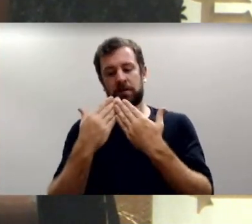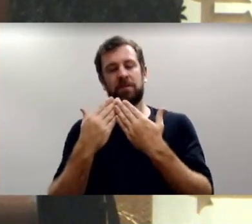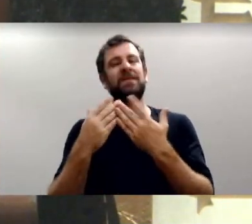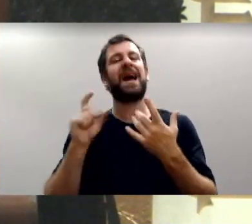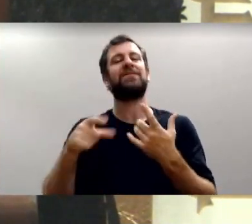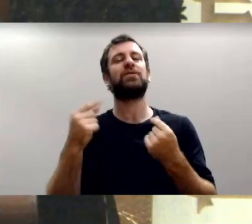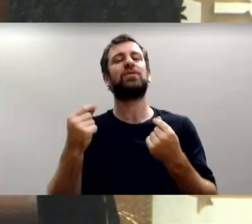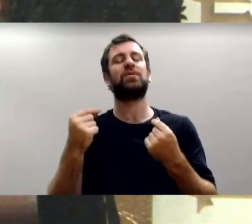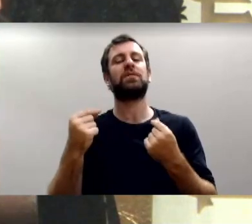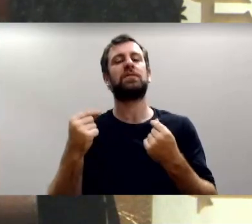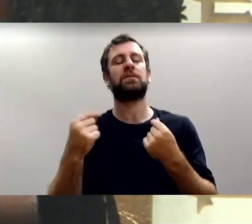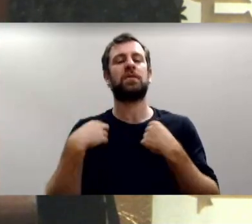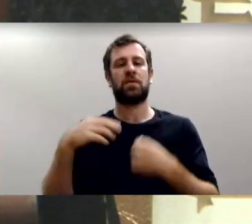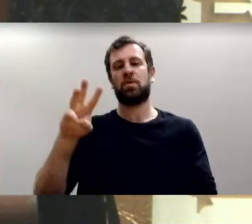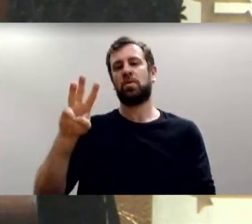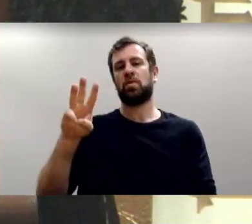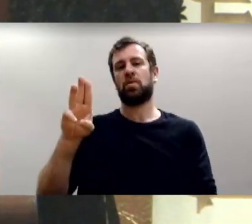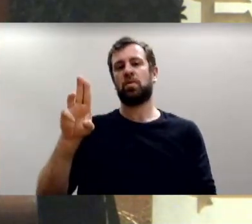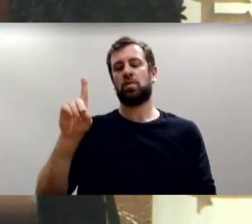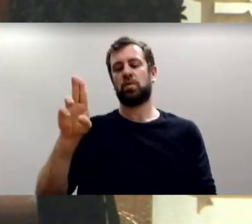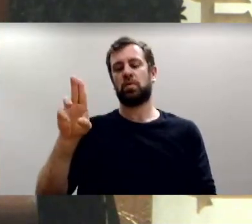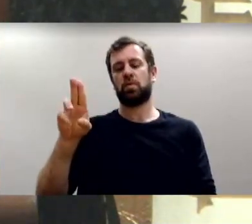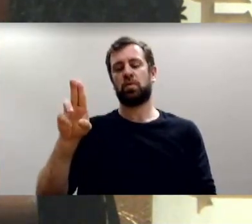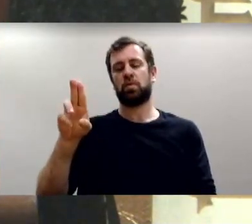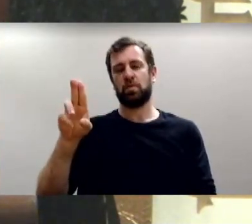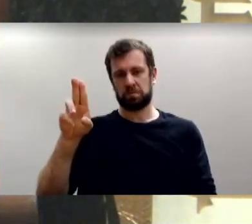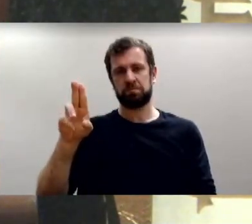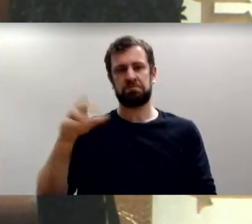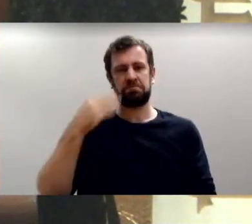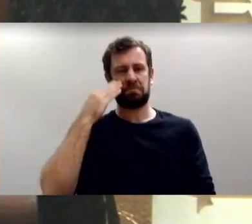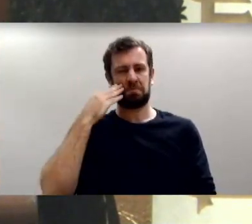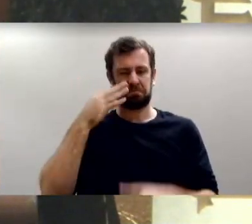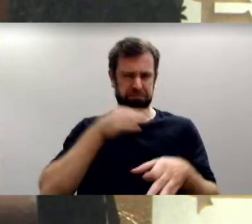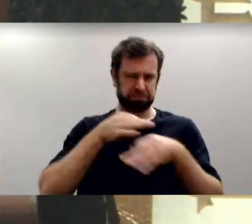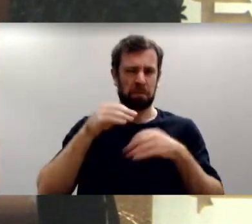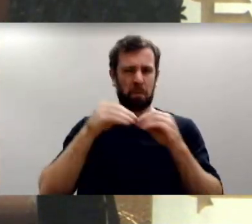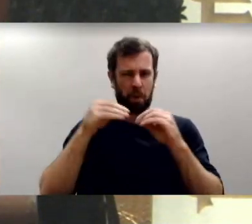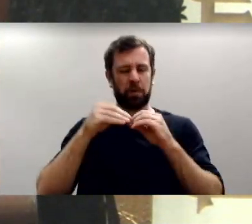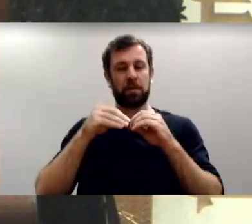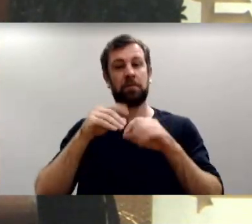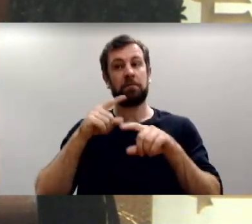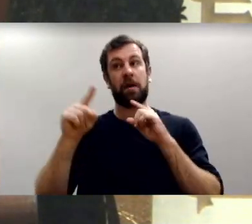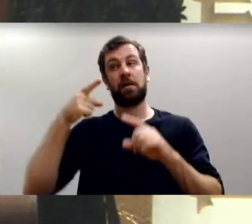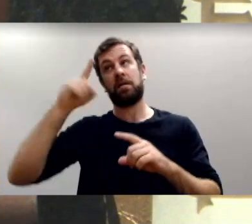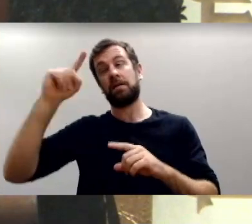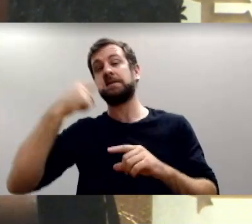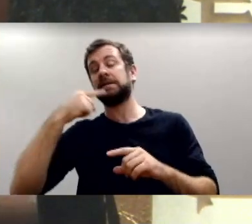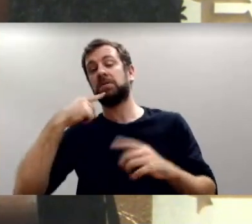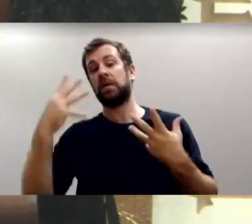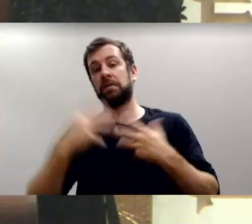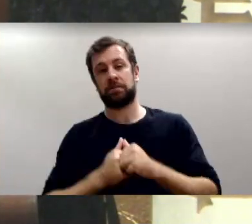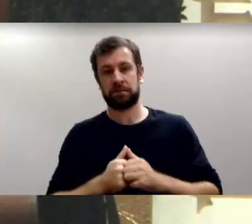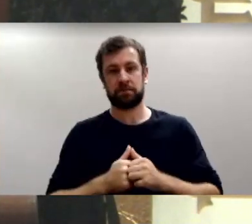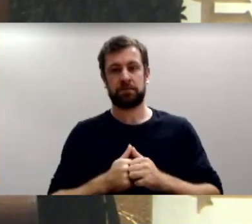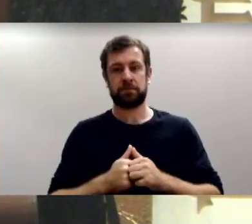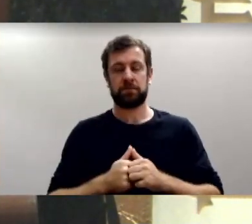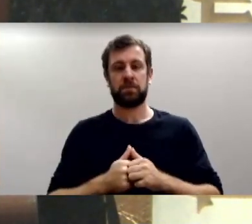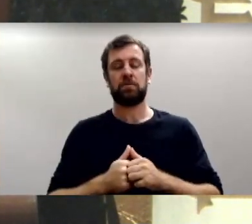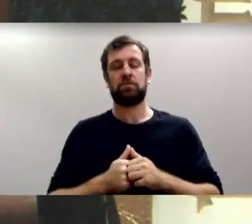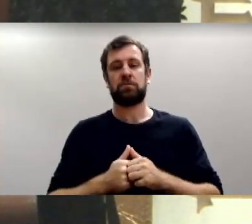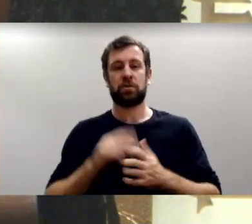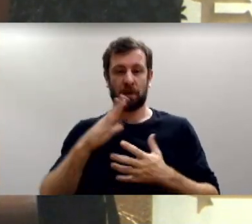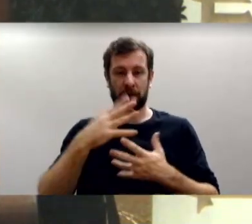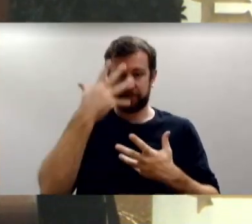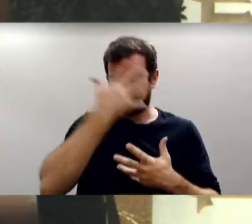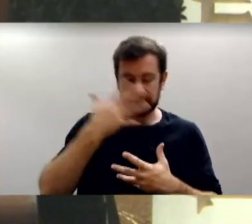The description of wudu is still there in more detail, where Allah subhanahu wa ta'ala says, faqsulu, wash your face and the